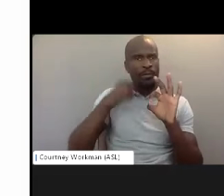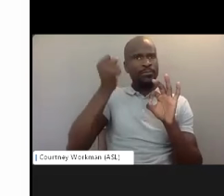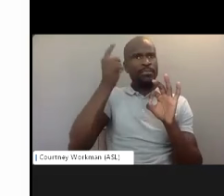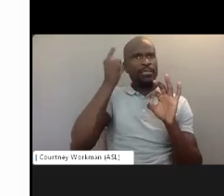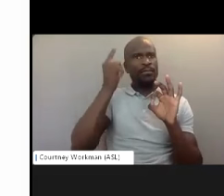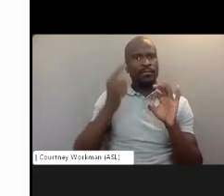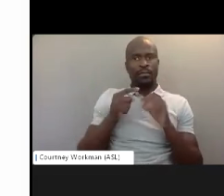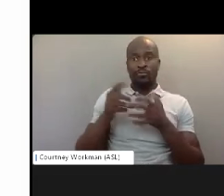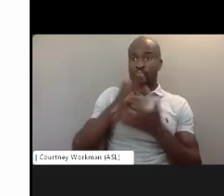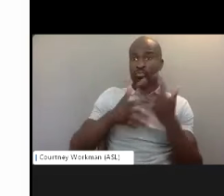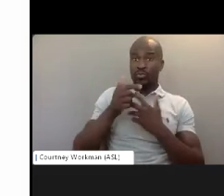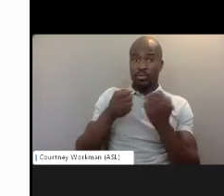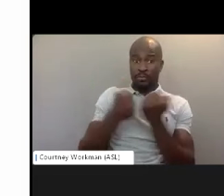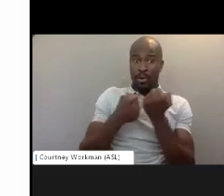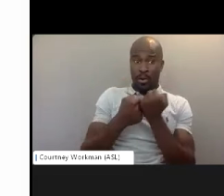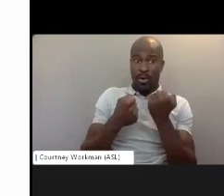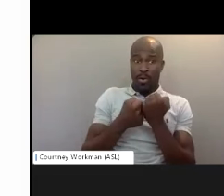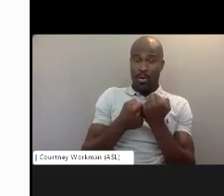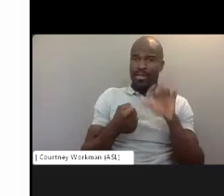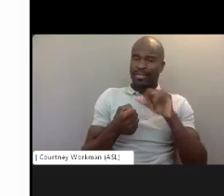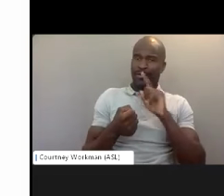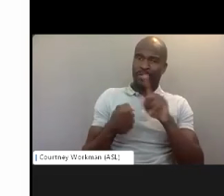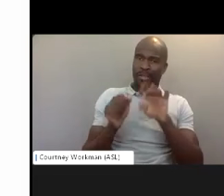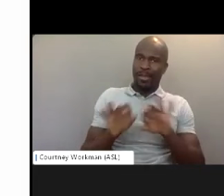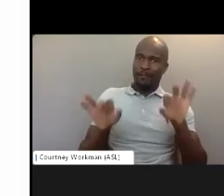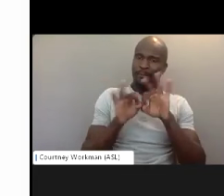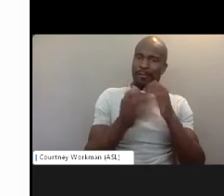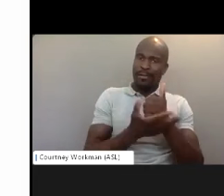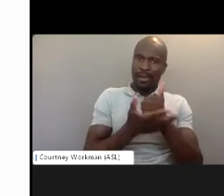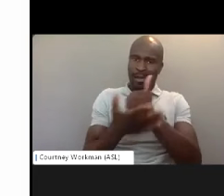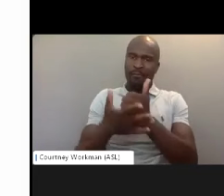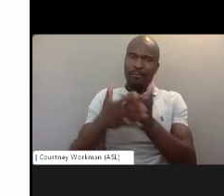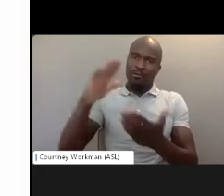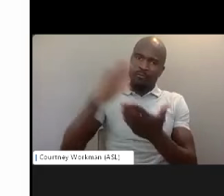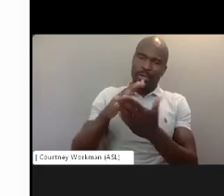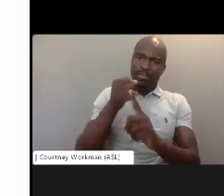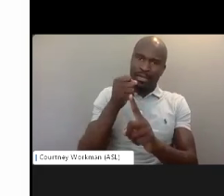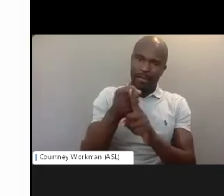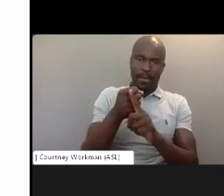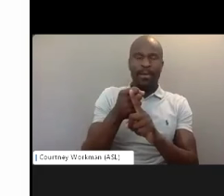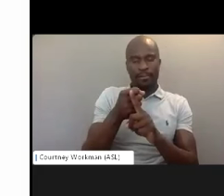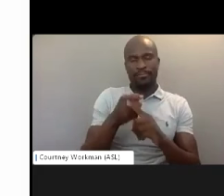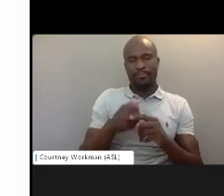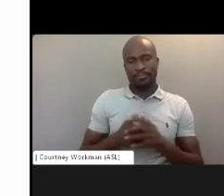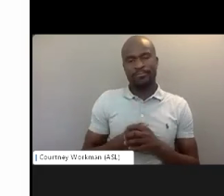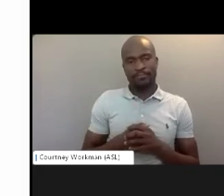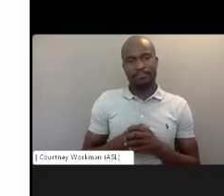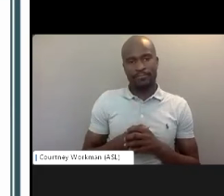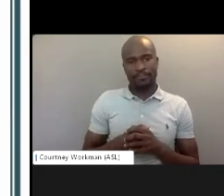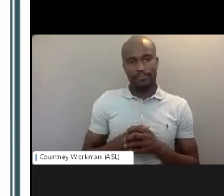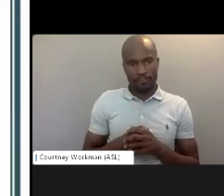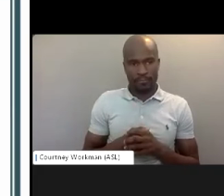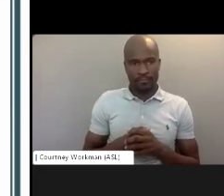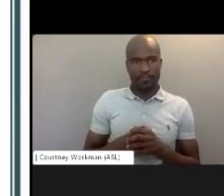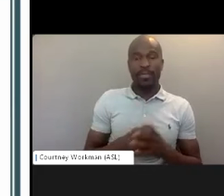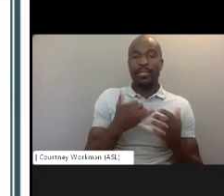in mitigating the adverse impact of a mass violence tragedy. So, huge thank you, Angie. And now we're going to go back to Dr.